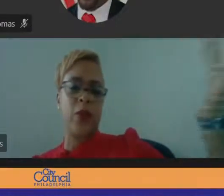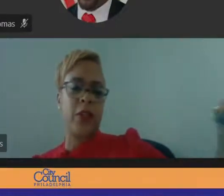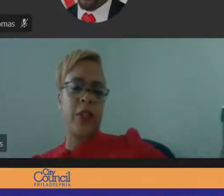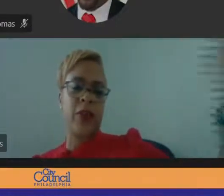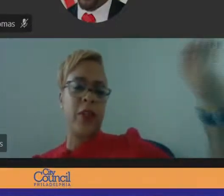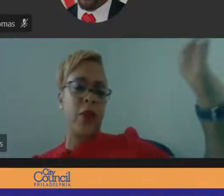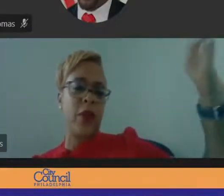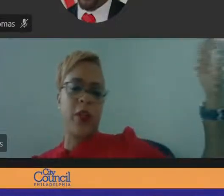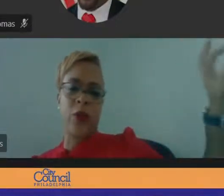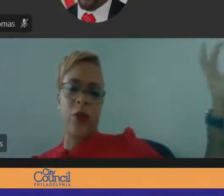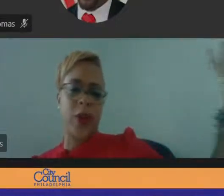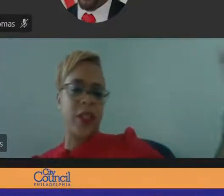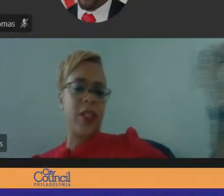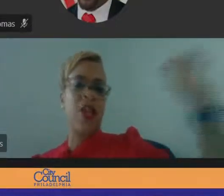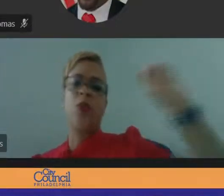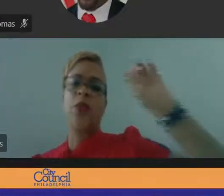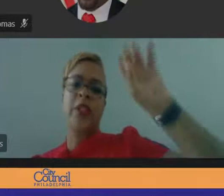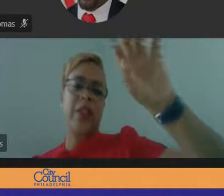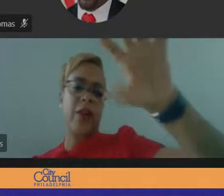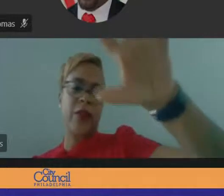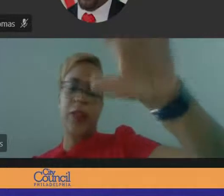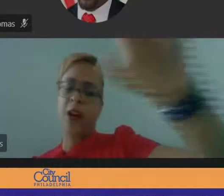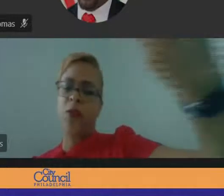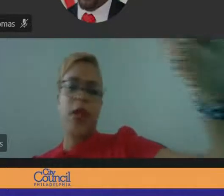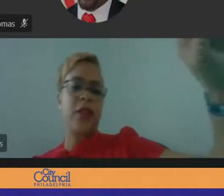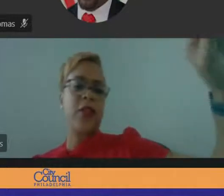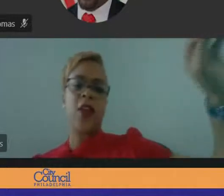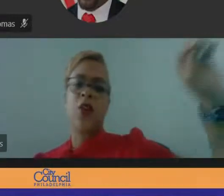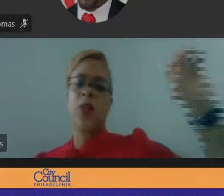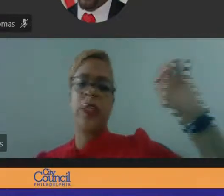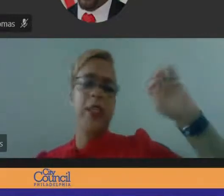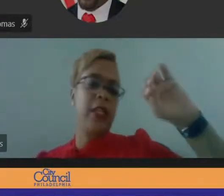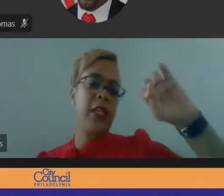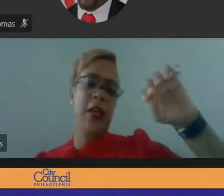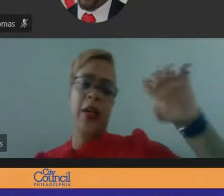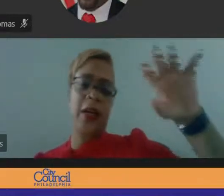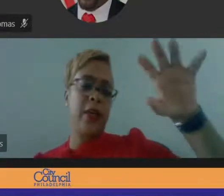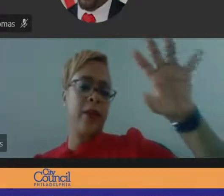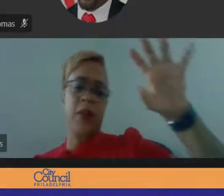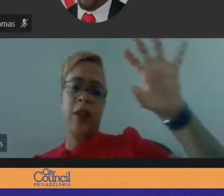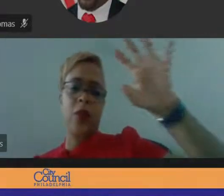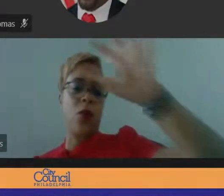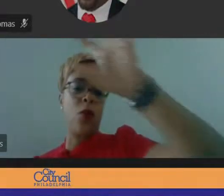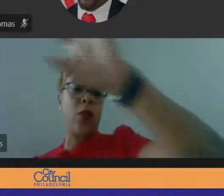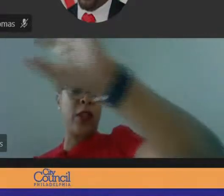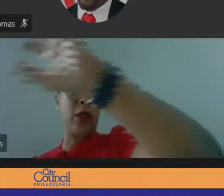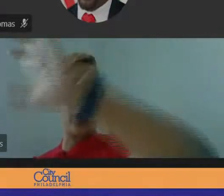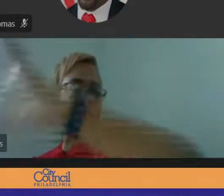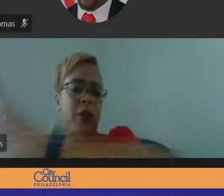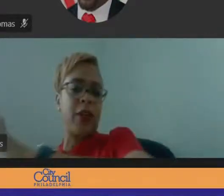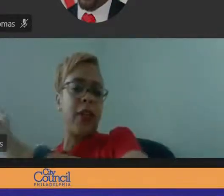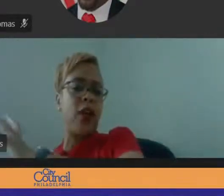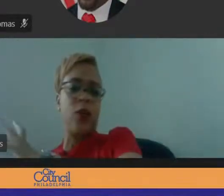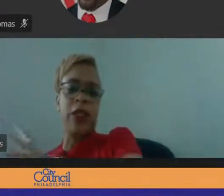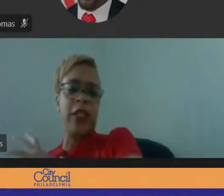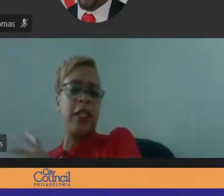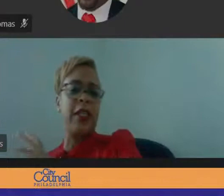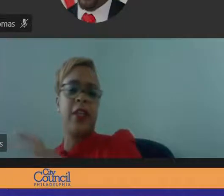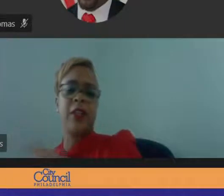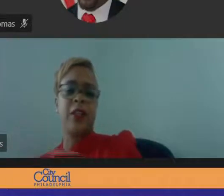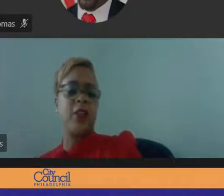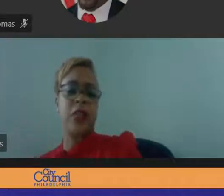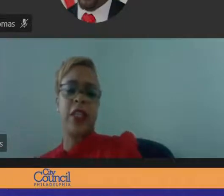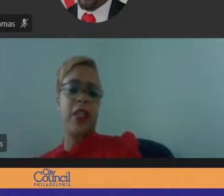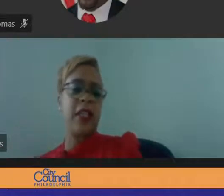1 in the Northeast. We need 1 in the Northwest. We need South and Southwest. We need, West Philadelphia. We